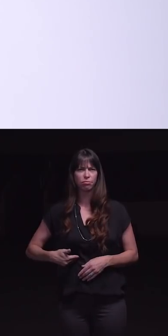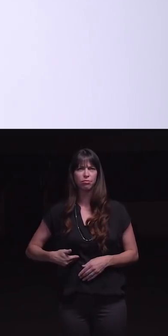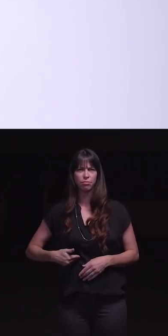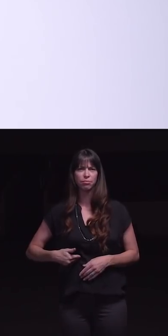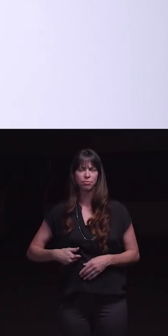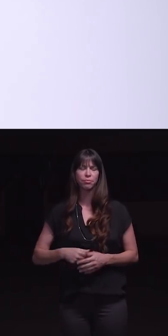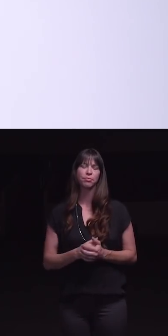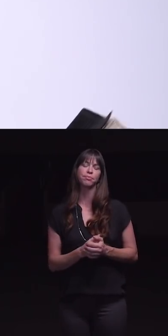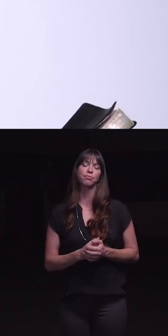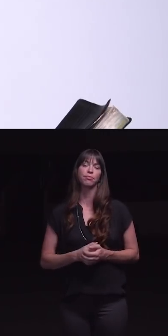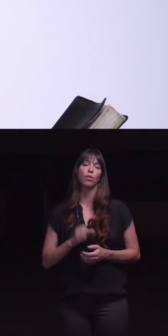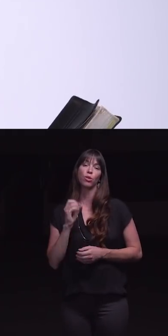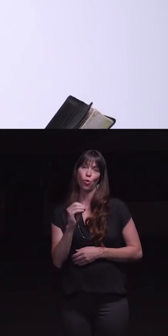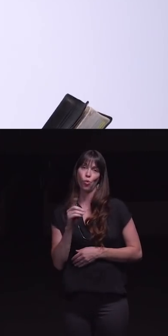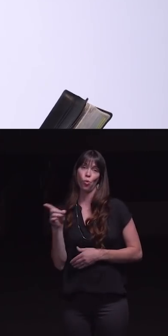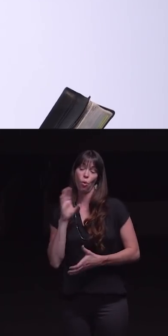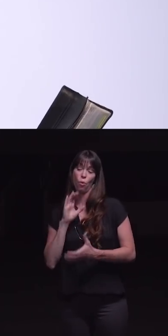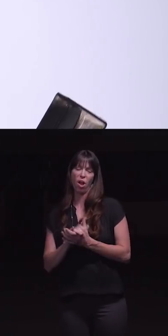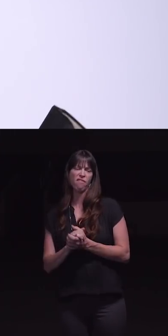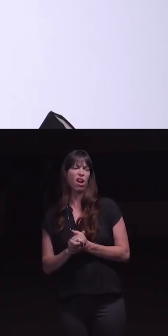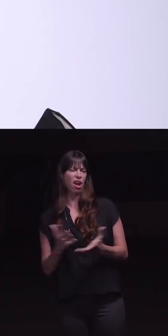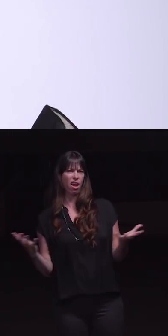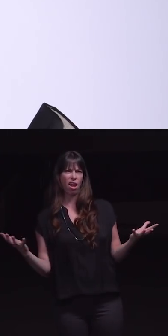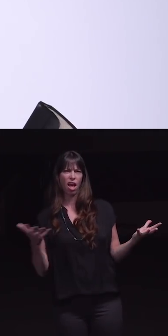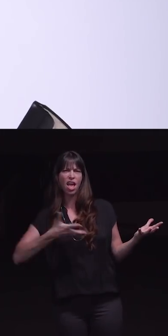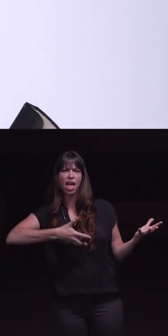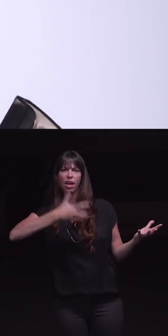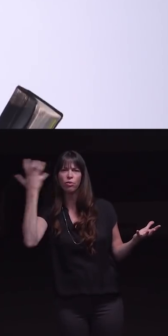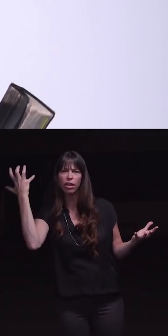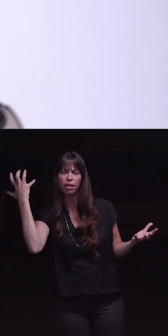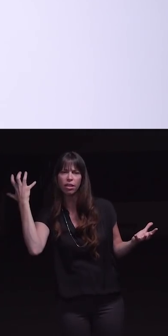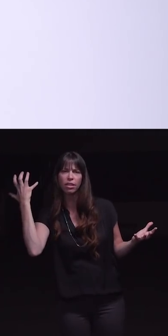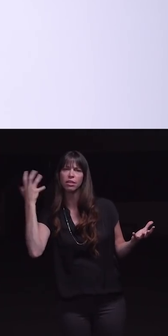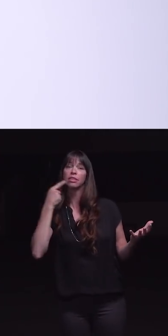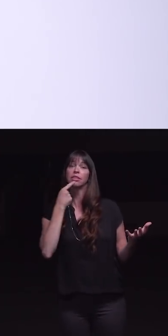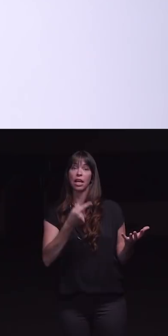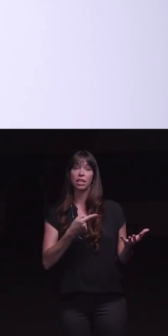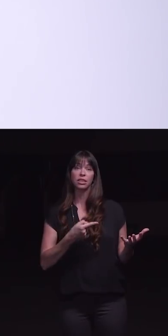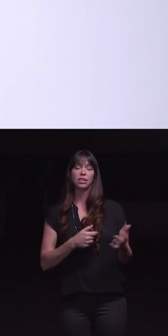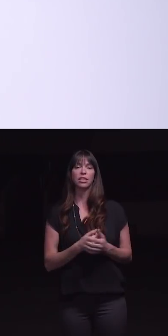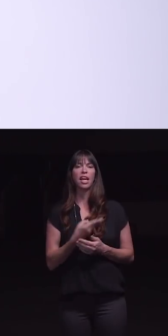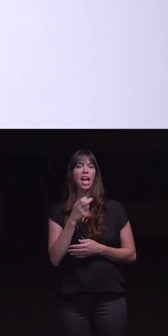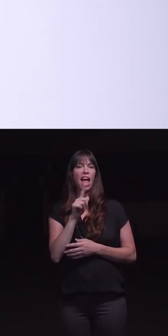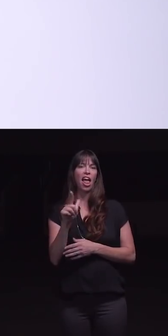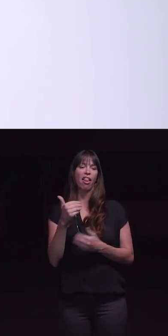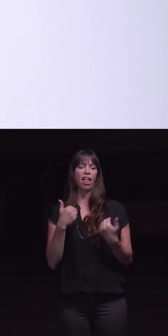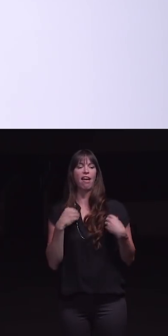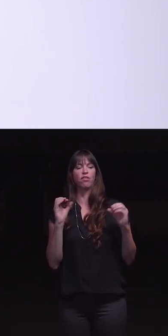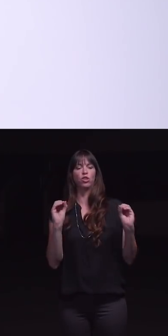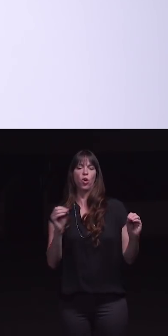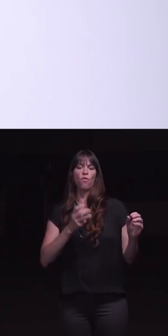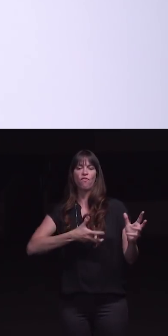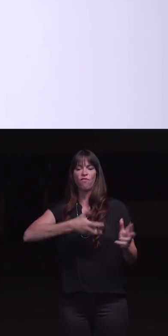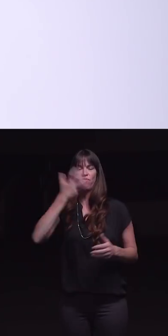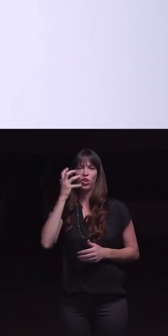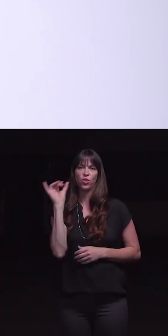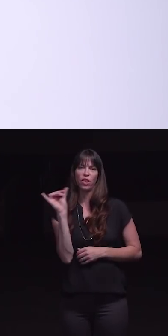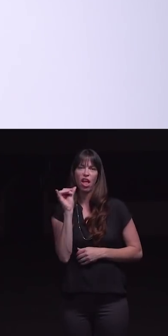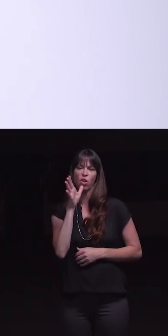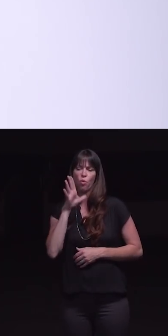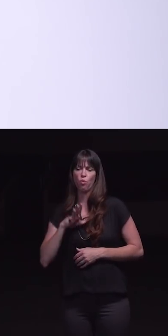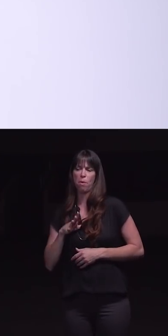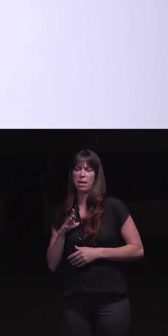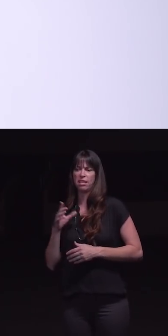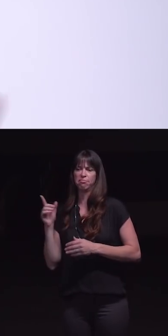God. Well, she calls foul. You know, the Bible says, hell hath no fury like a woman